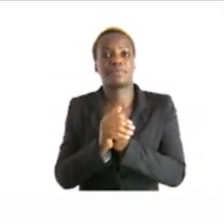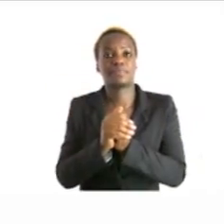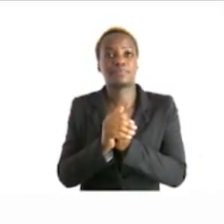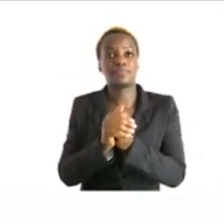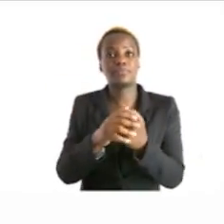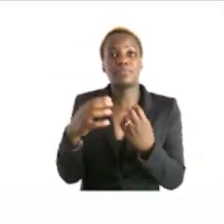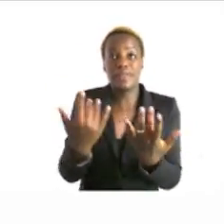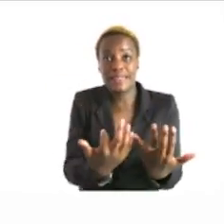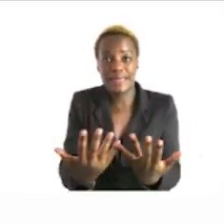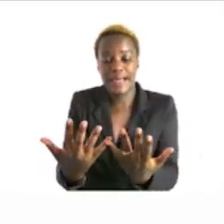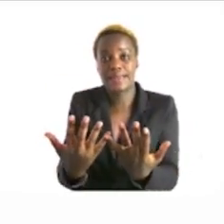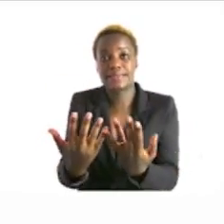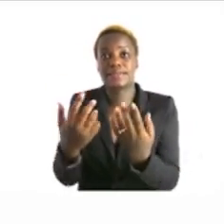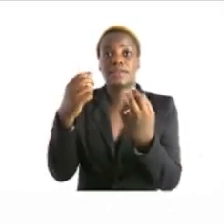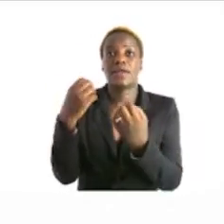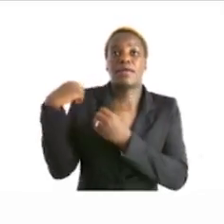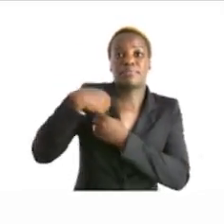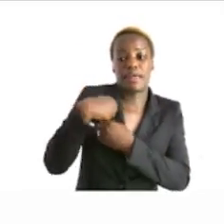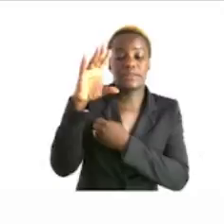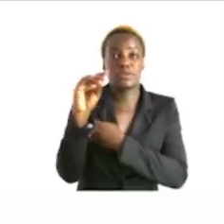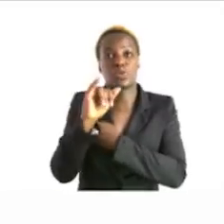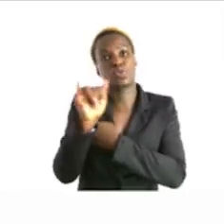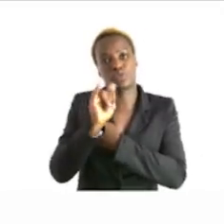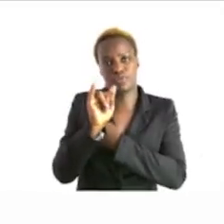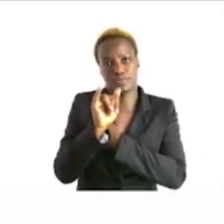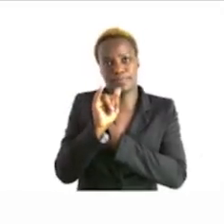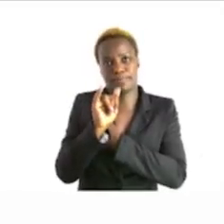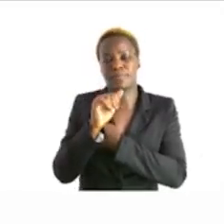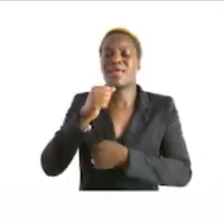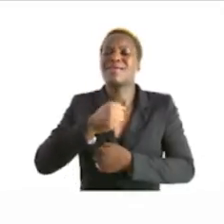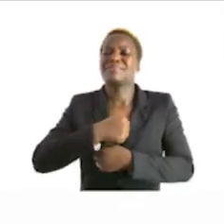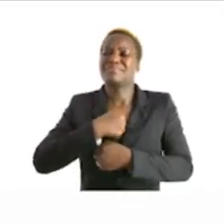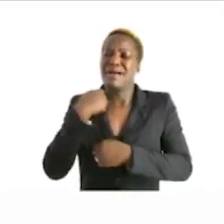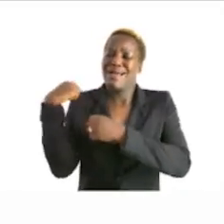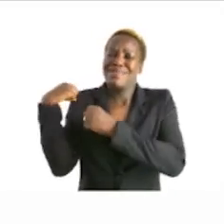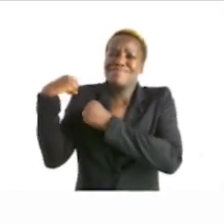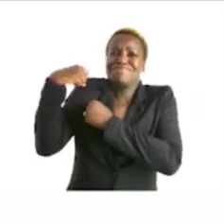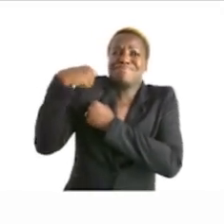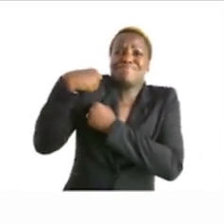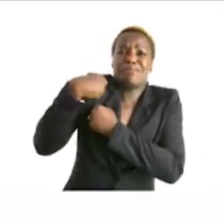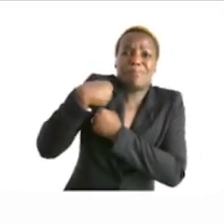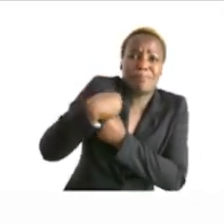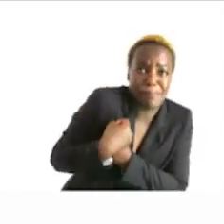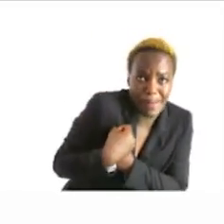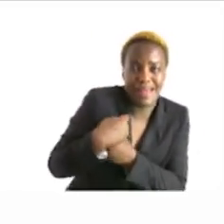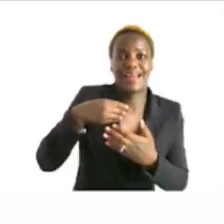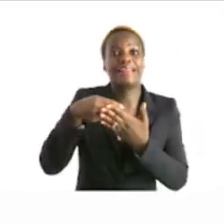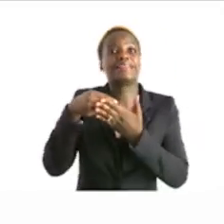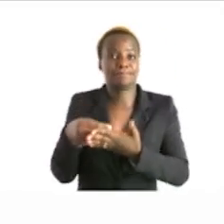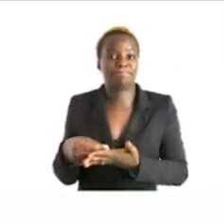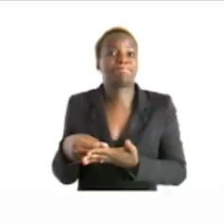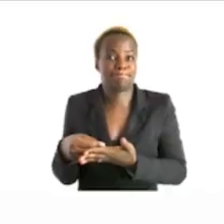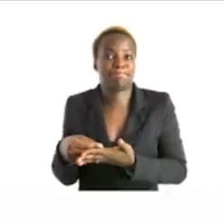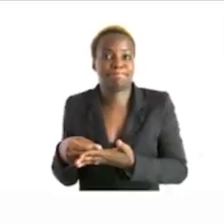can we put there yes that is correct my back is heavy okay so i would like